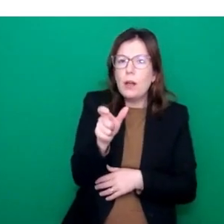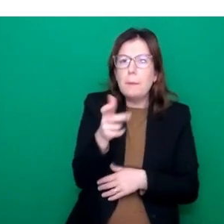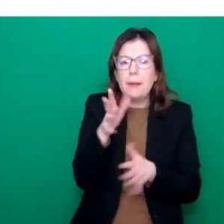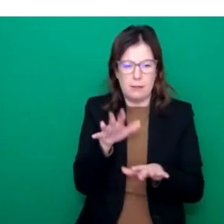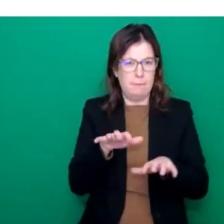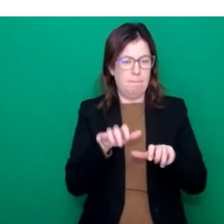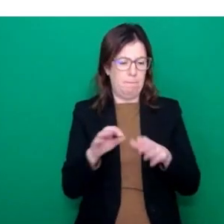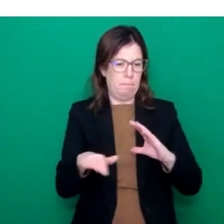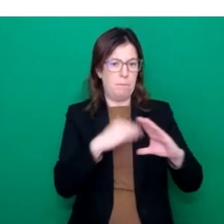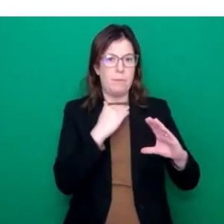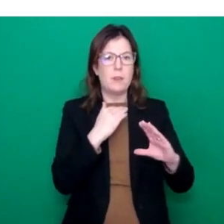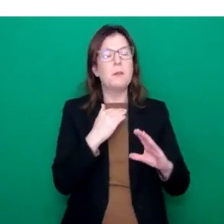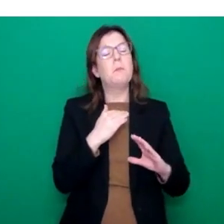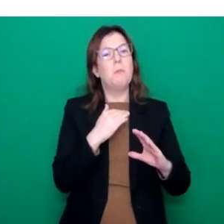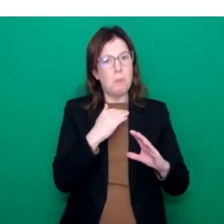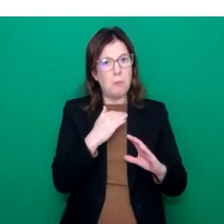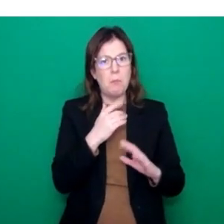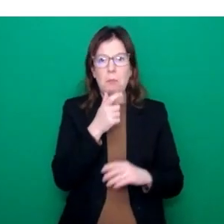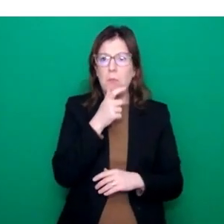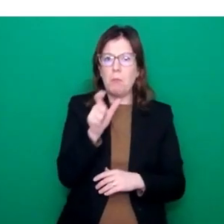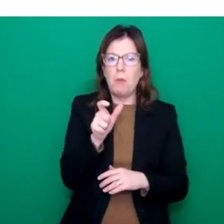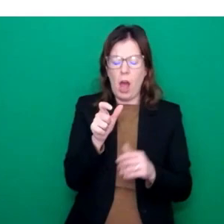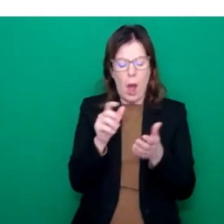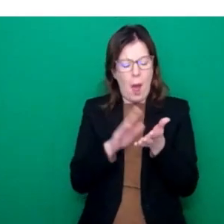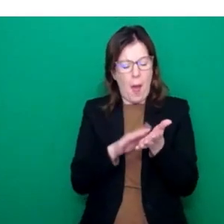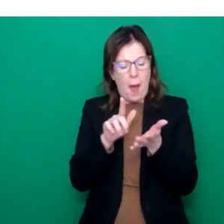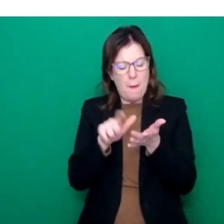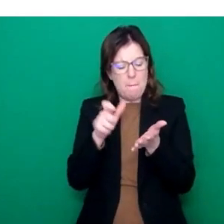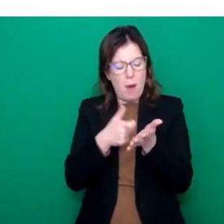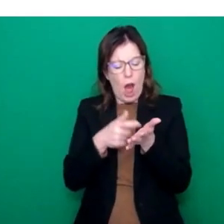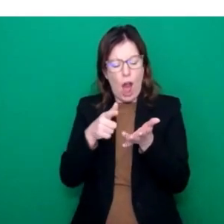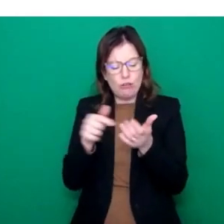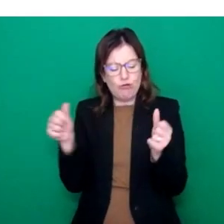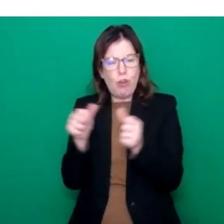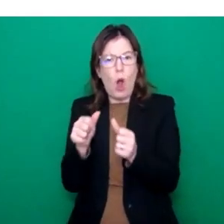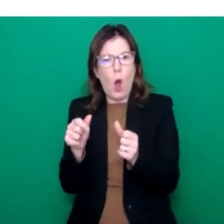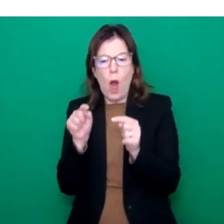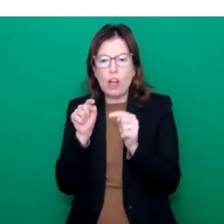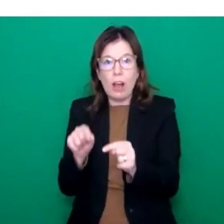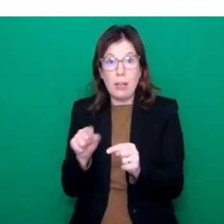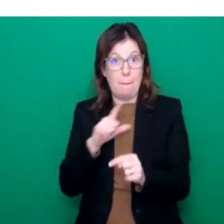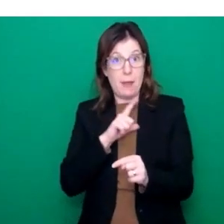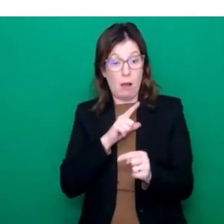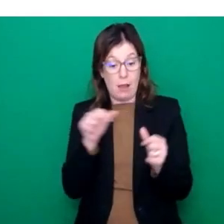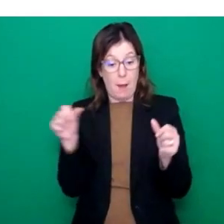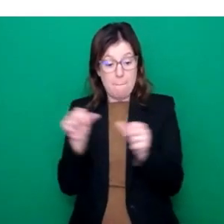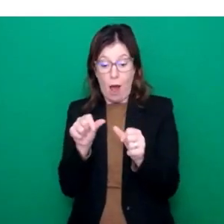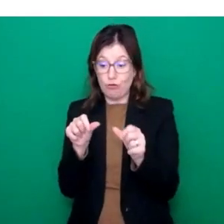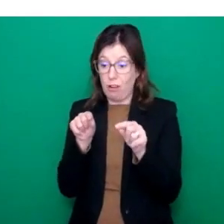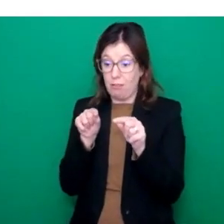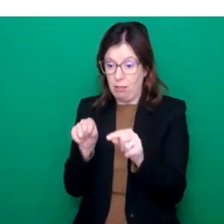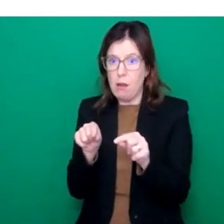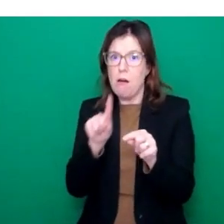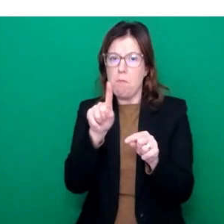is, I wonder whether we need to reconsider the term microaggressions, given that the impact is macro and profound. So I guess it sort